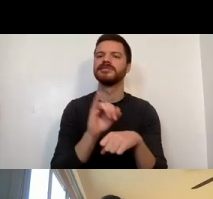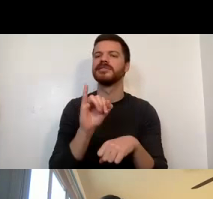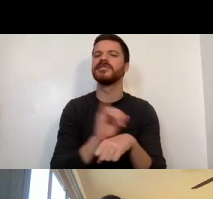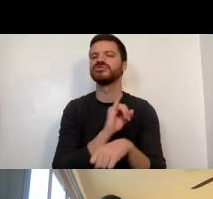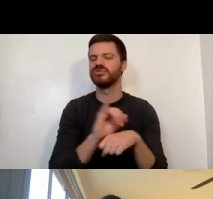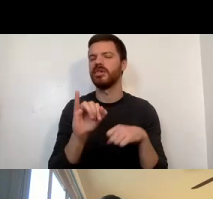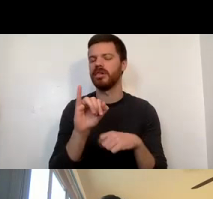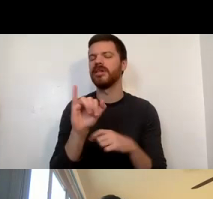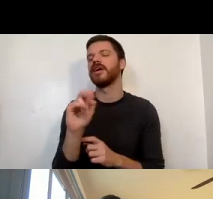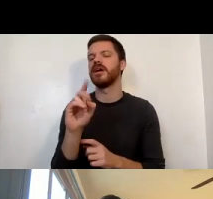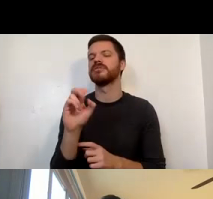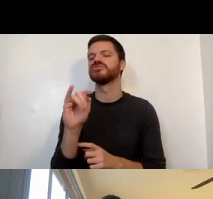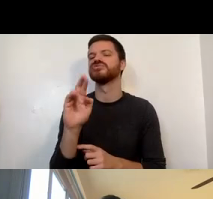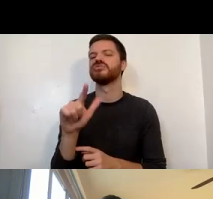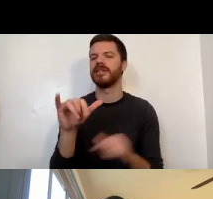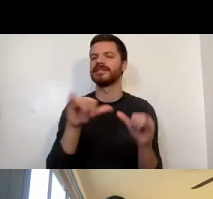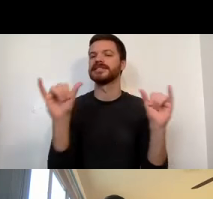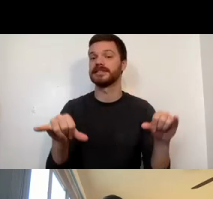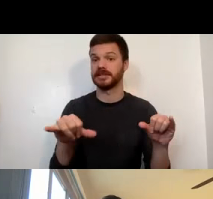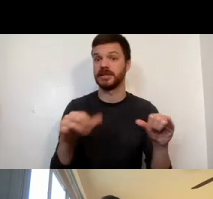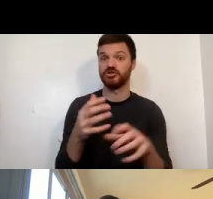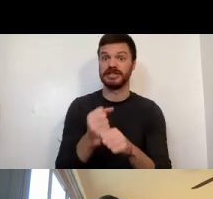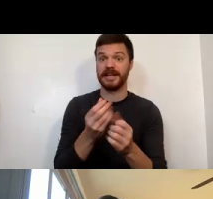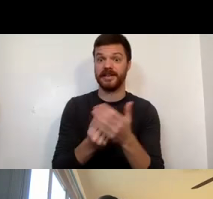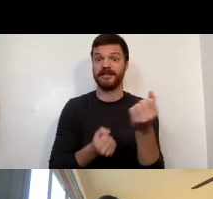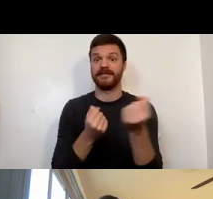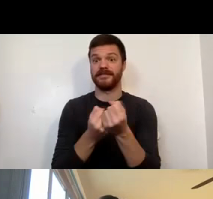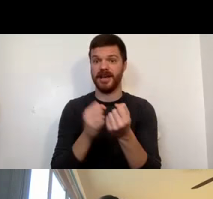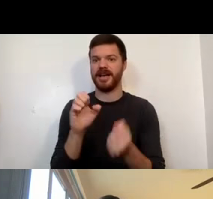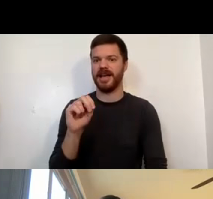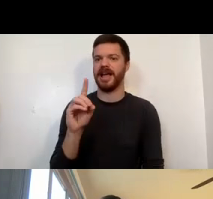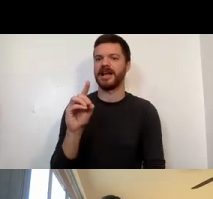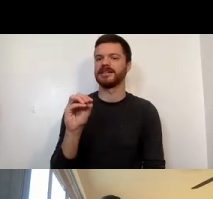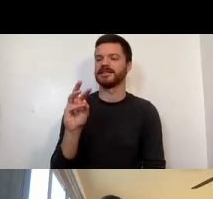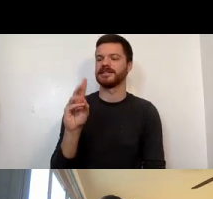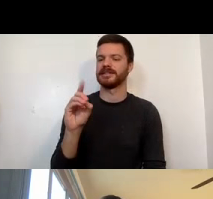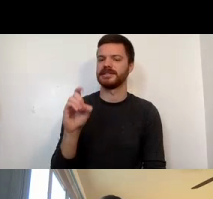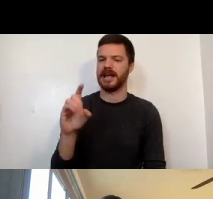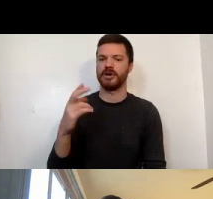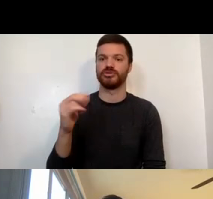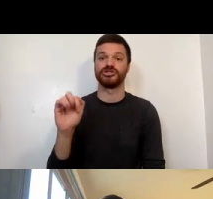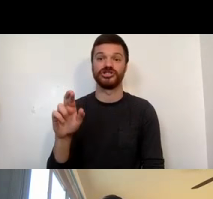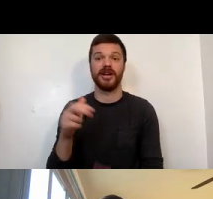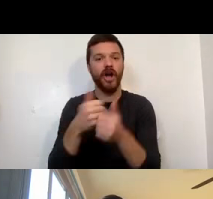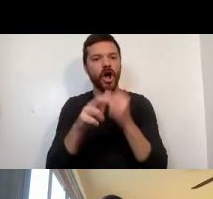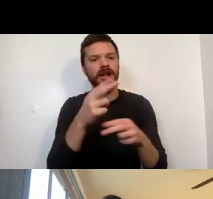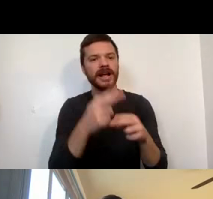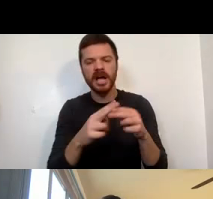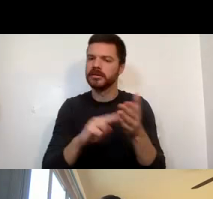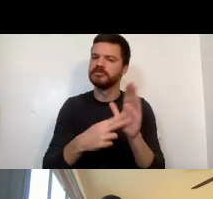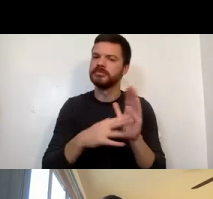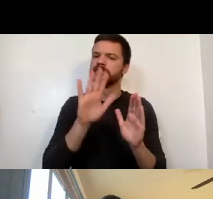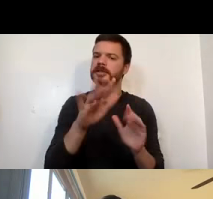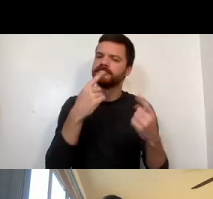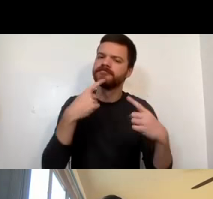just received funding for an endowed chair in Dave's name, so his legacy will live on. And